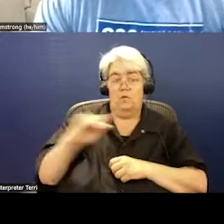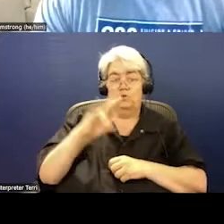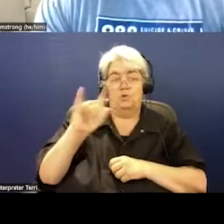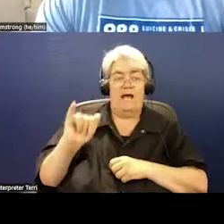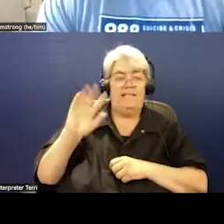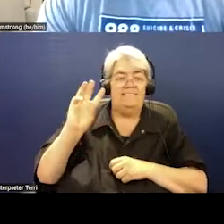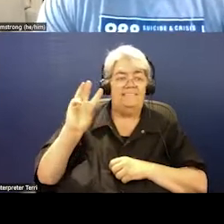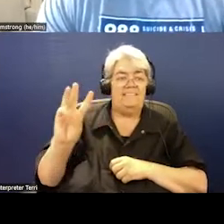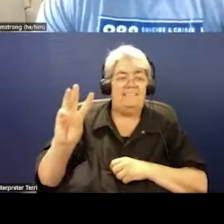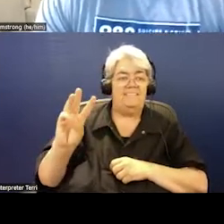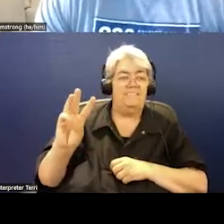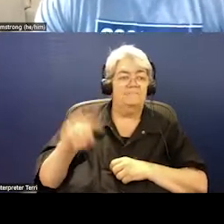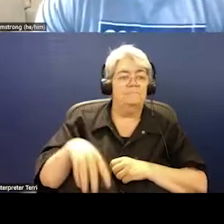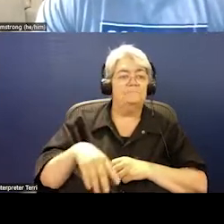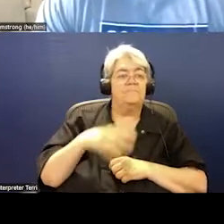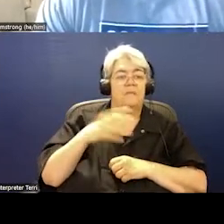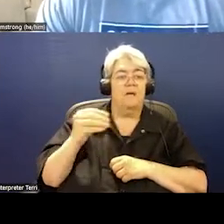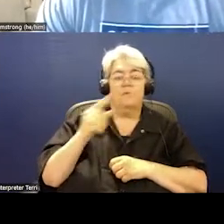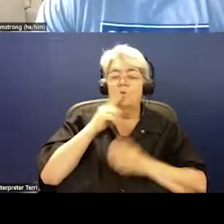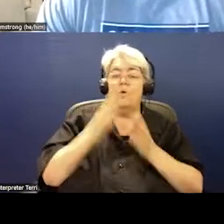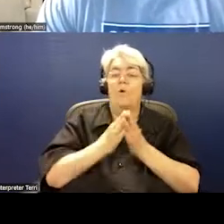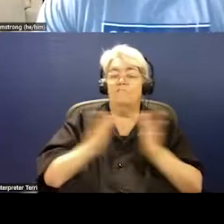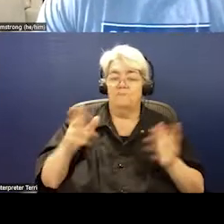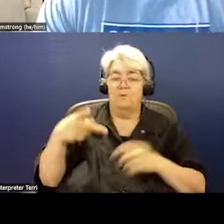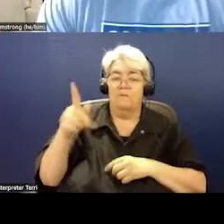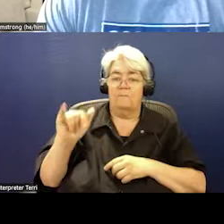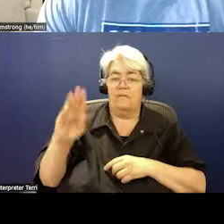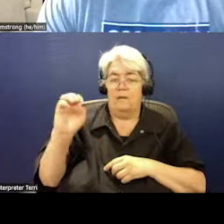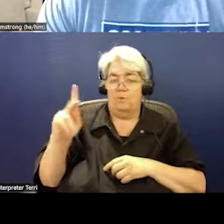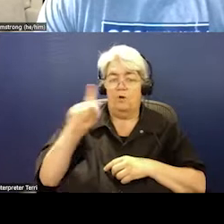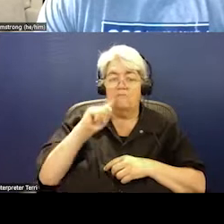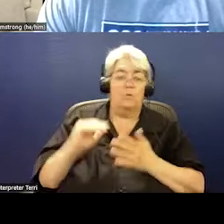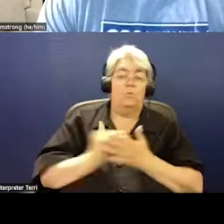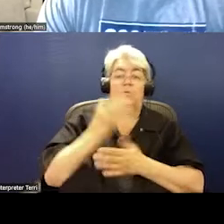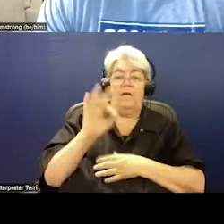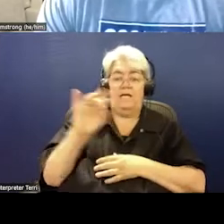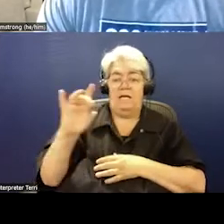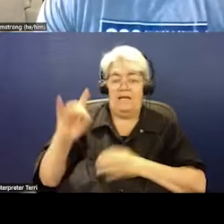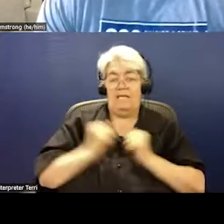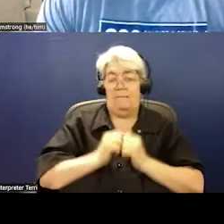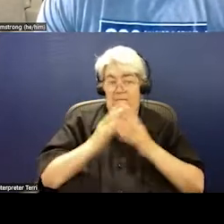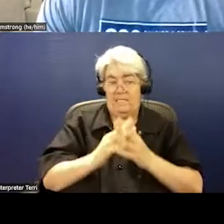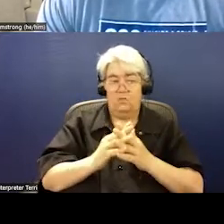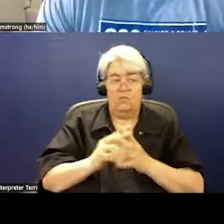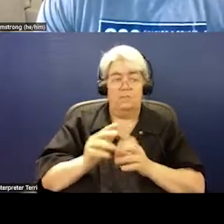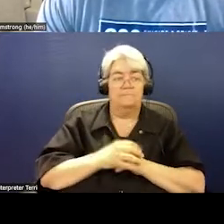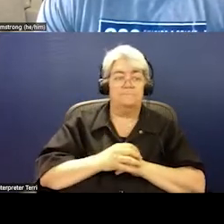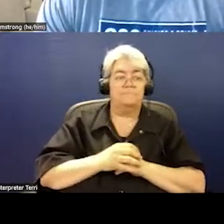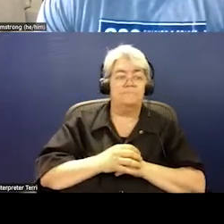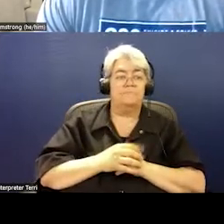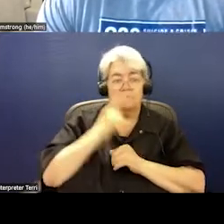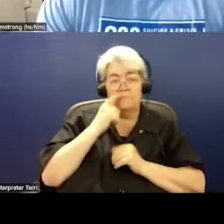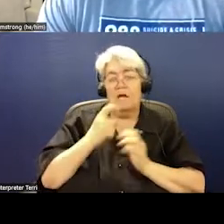will have an in-depth overview of the playbooks for our new 988 implementation. Recognizing